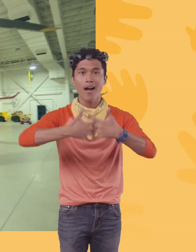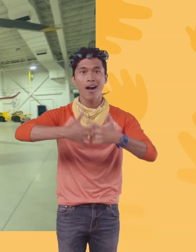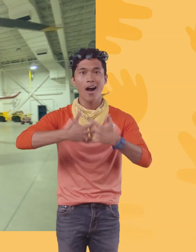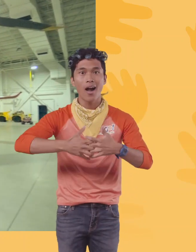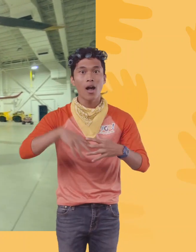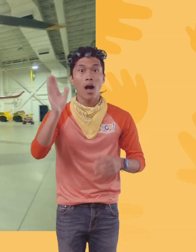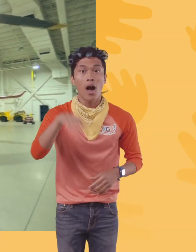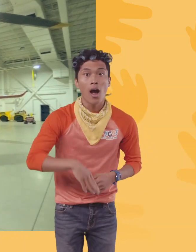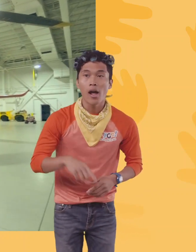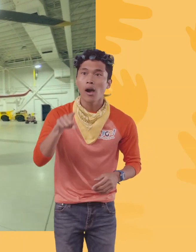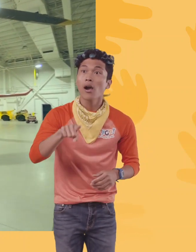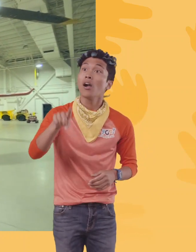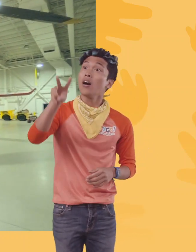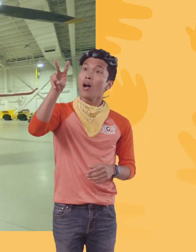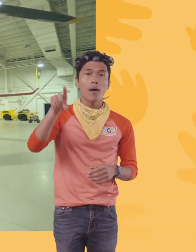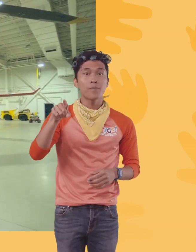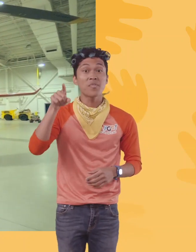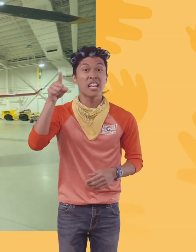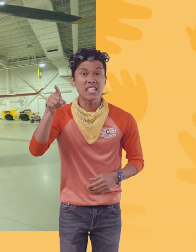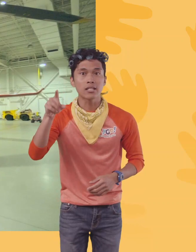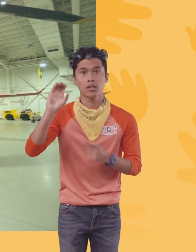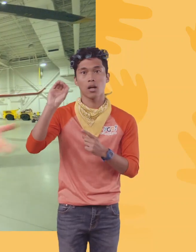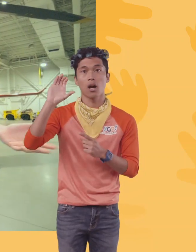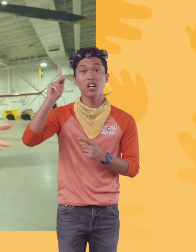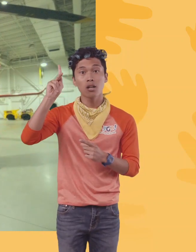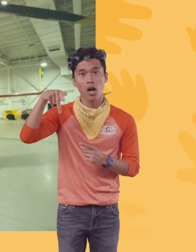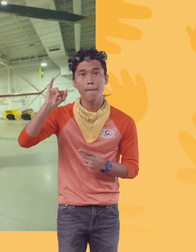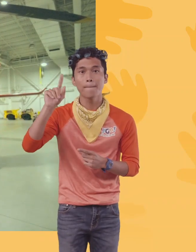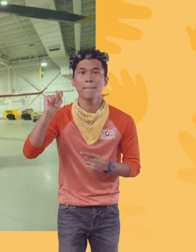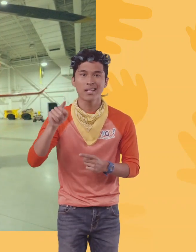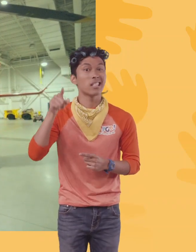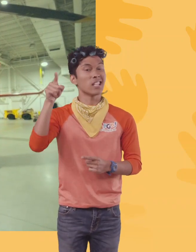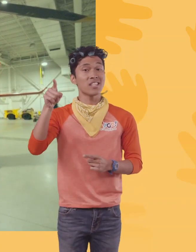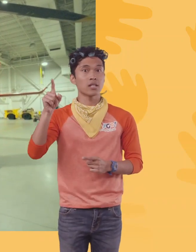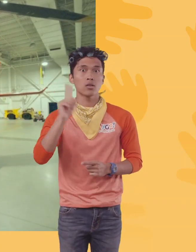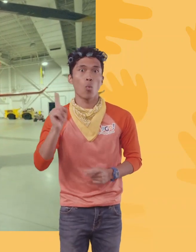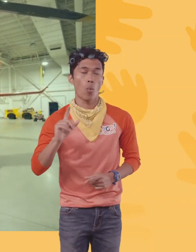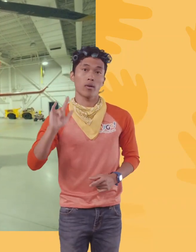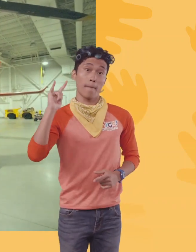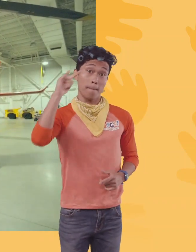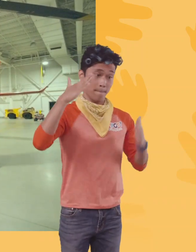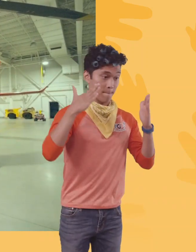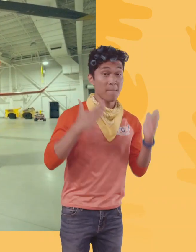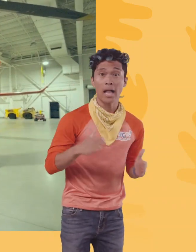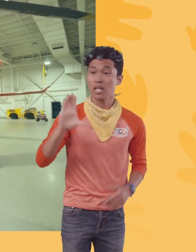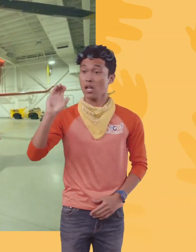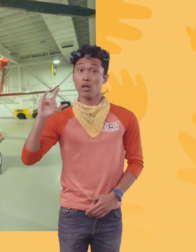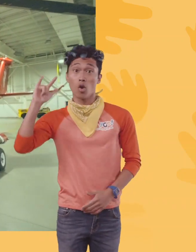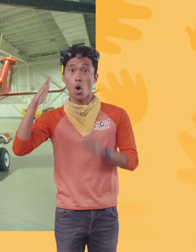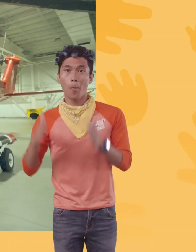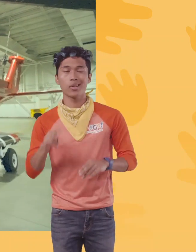Oh, hey, up here, this is the cockpit. This is where the pilot and the co-pilot sit. So then they